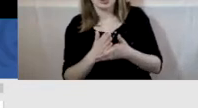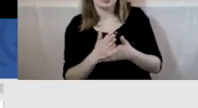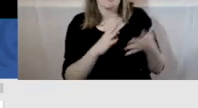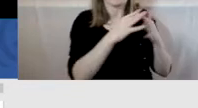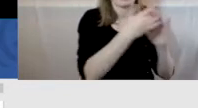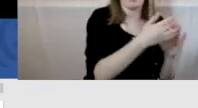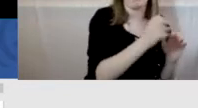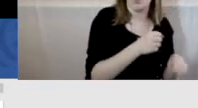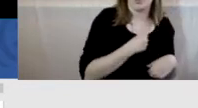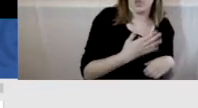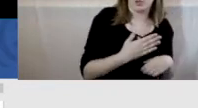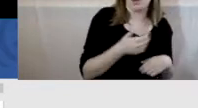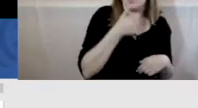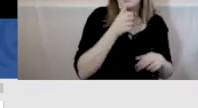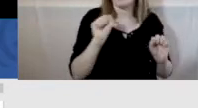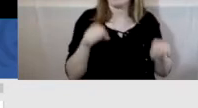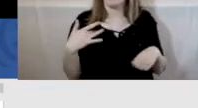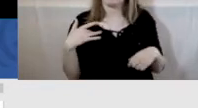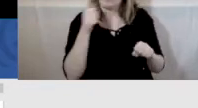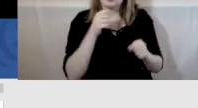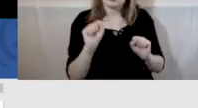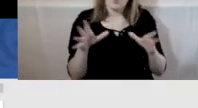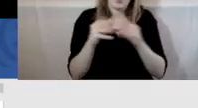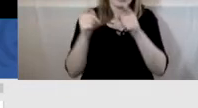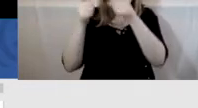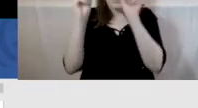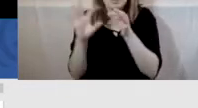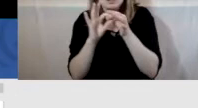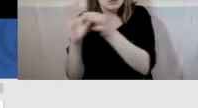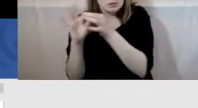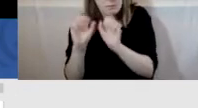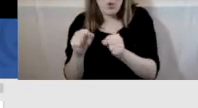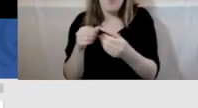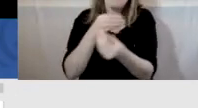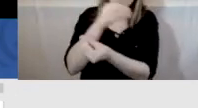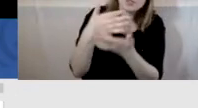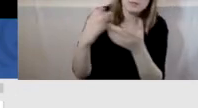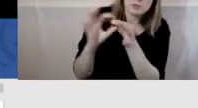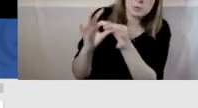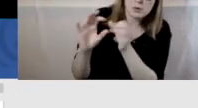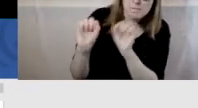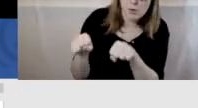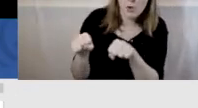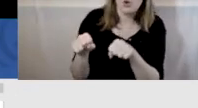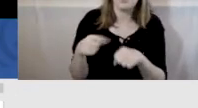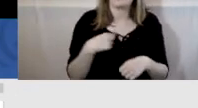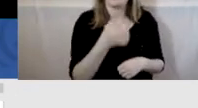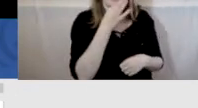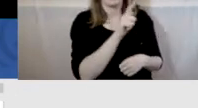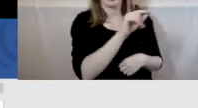even university, or I don't know, in business. And we also, like Loretta's group, I think,